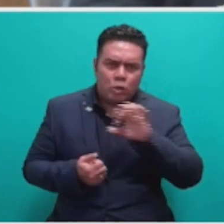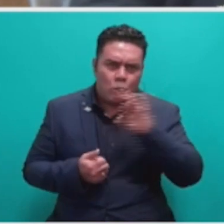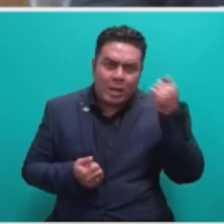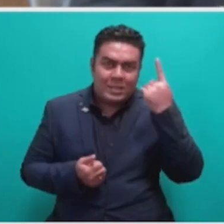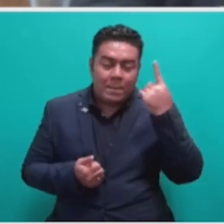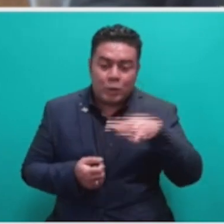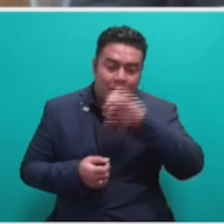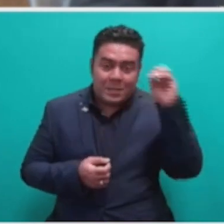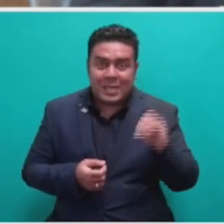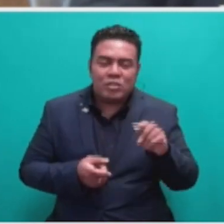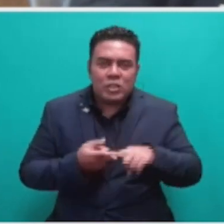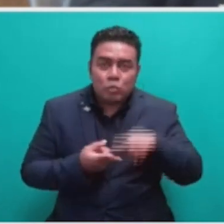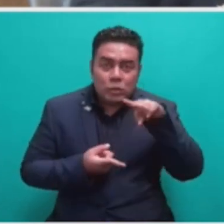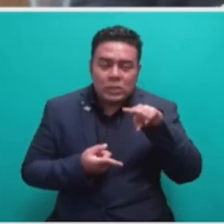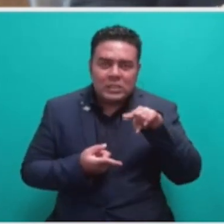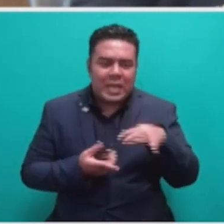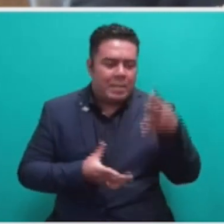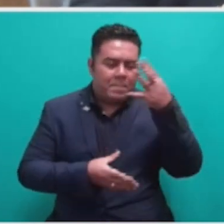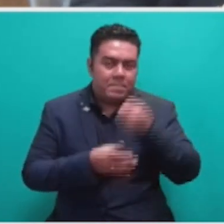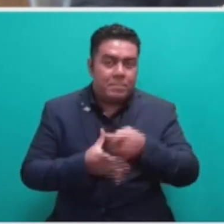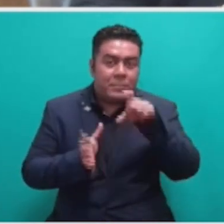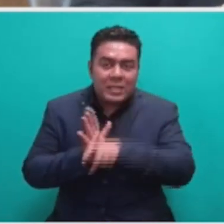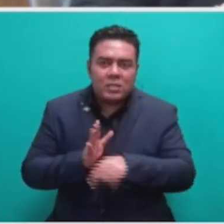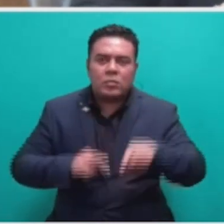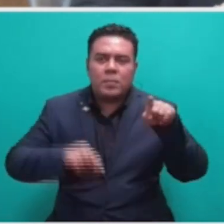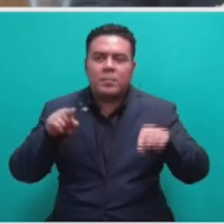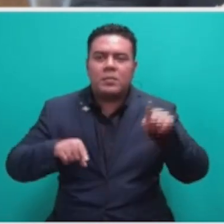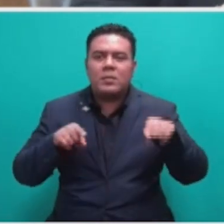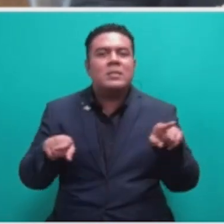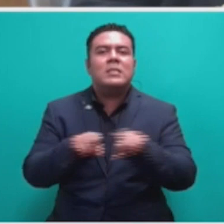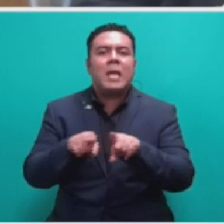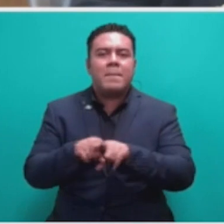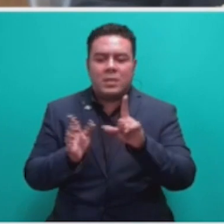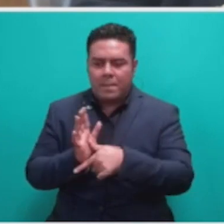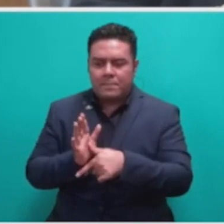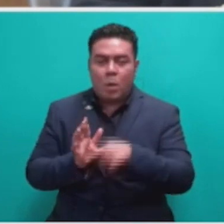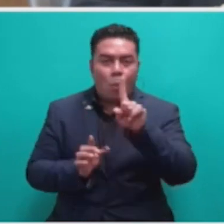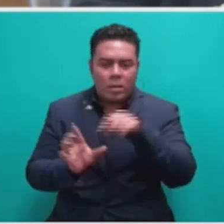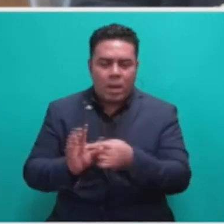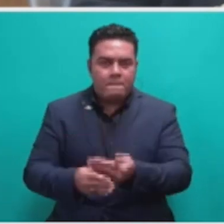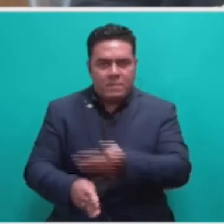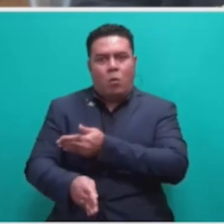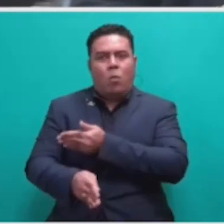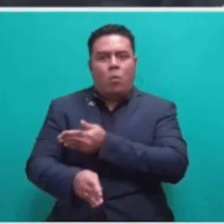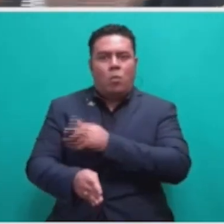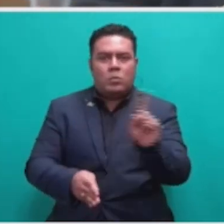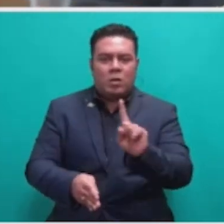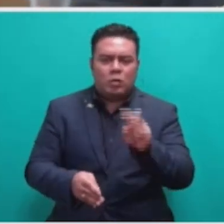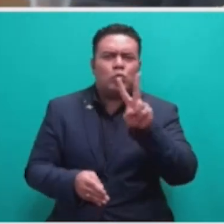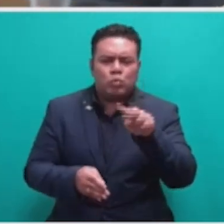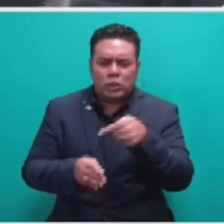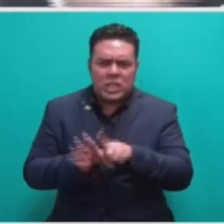the percentage increase in price is compared to the same period a year before, not compared 2